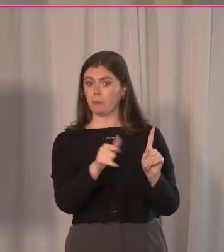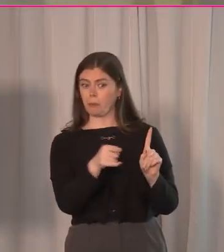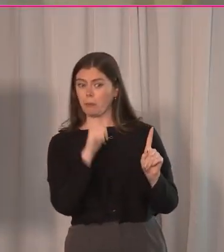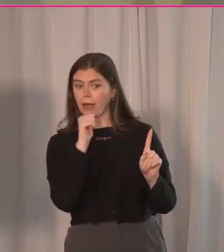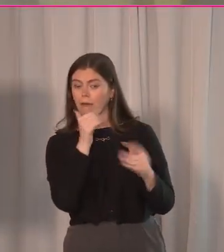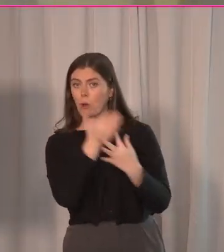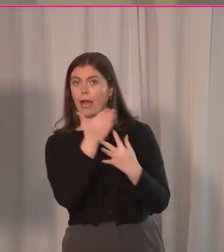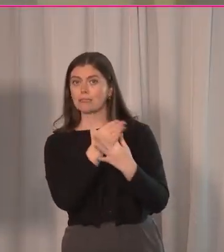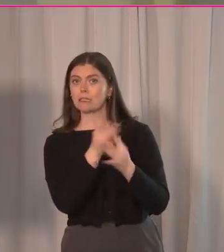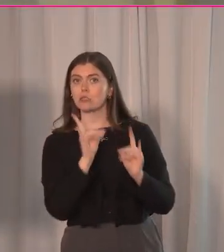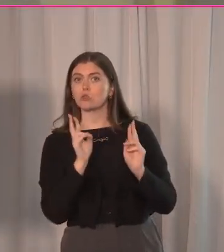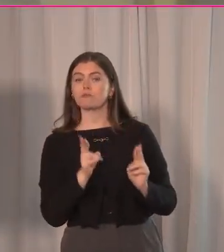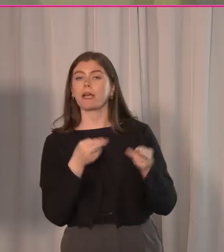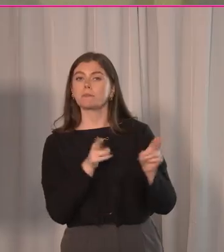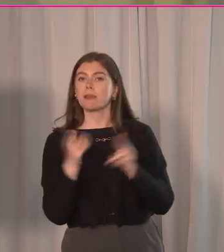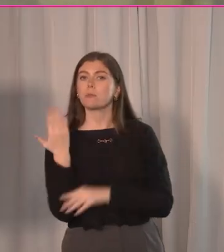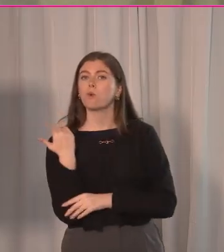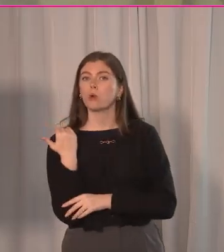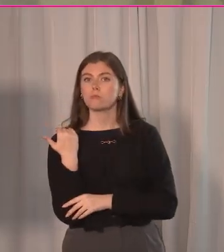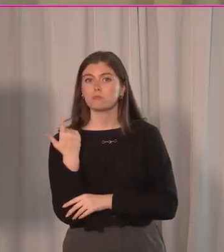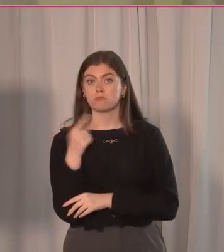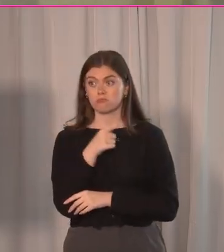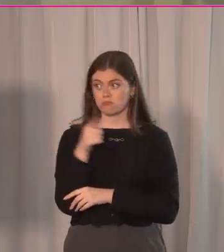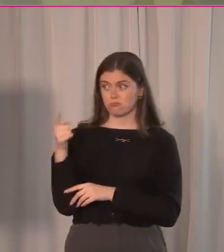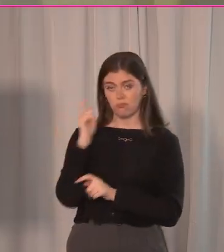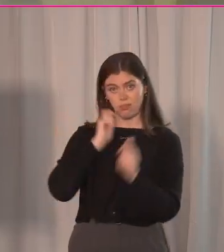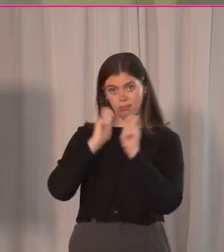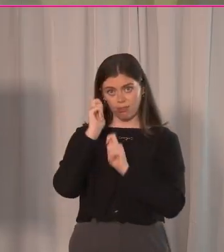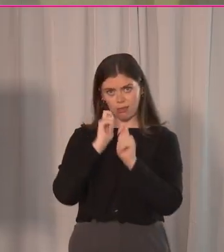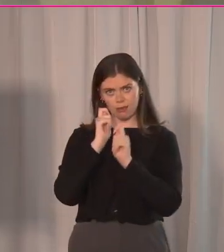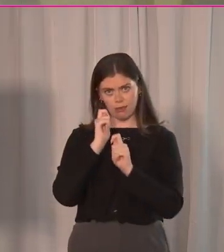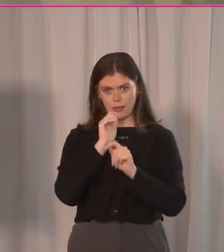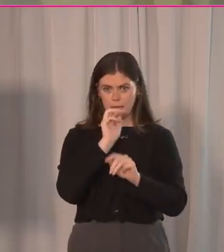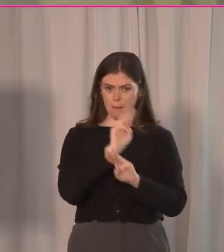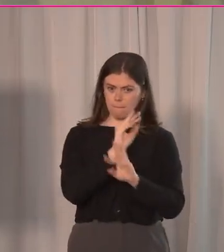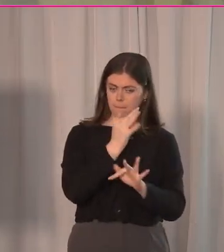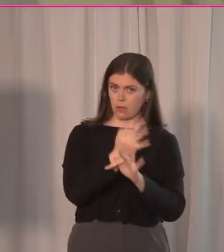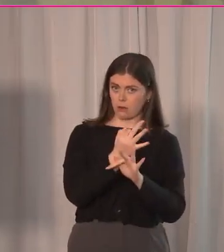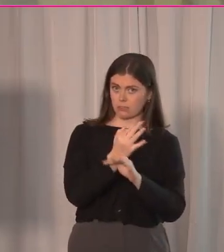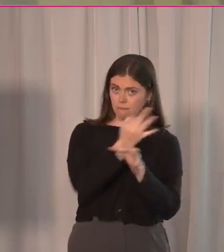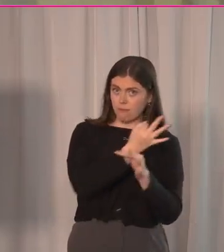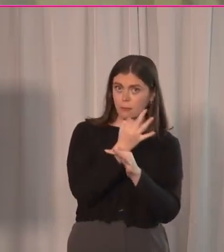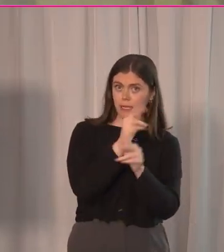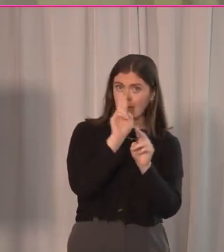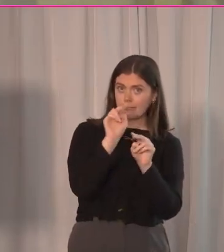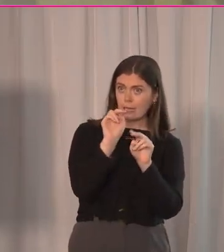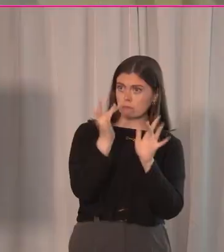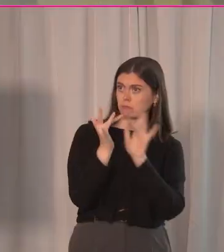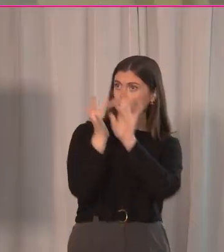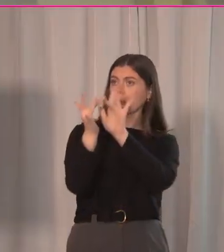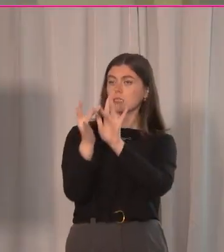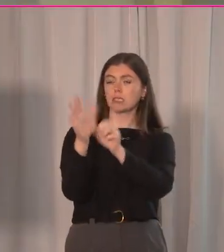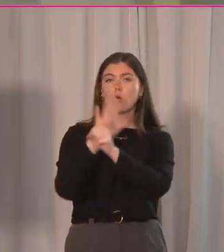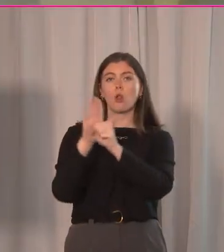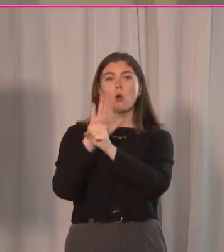to a human rights approach. Has any thought been given to putting families in touch with their local disabled persons organisations for